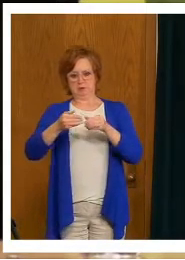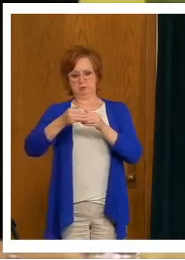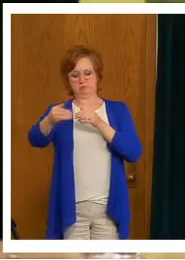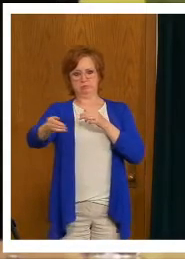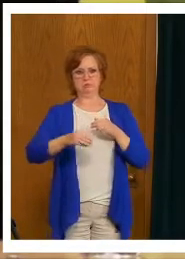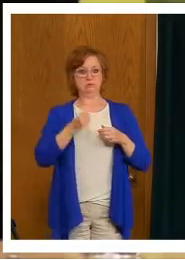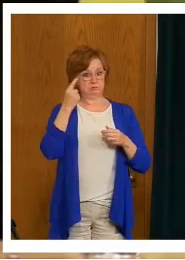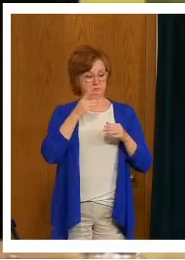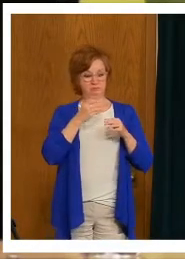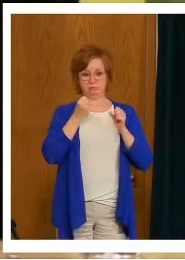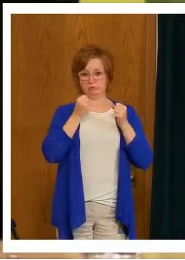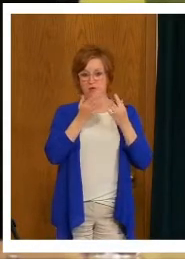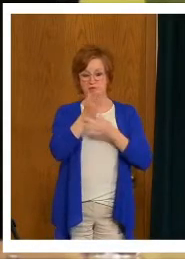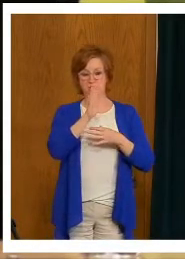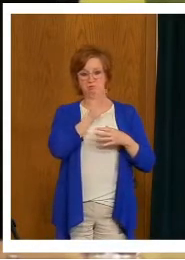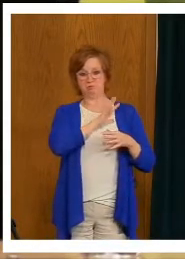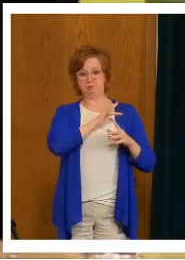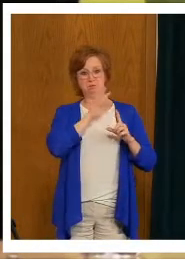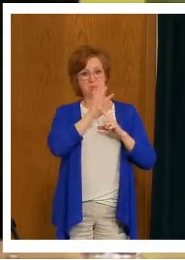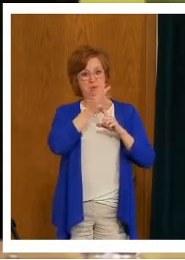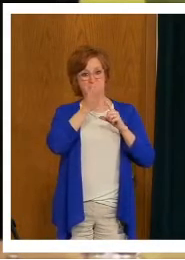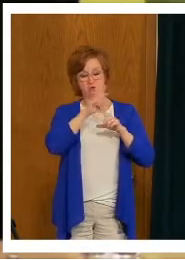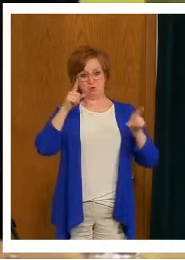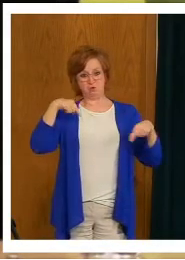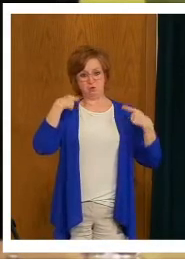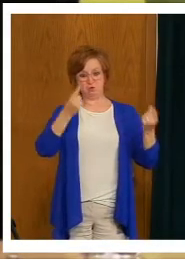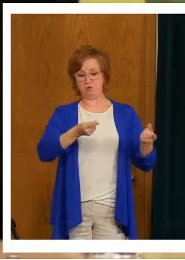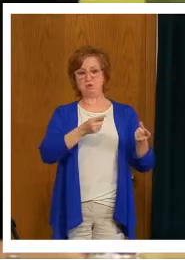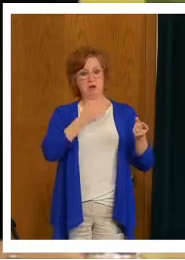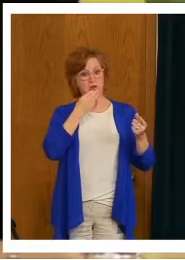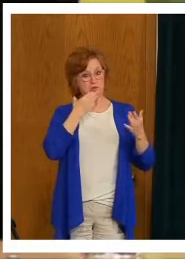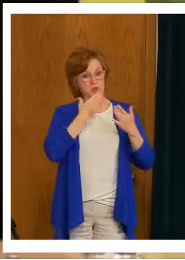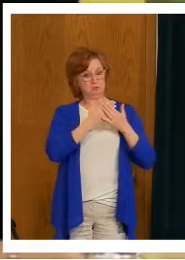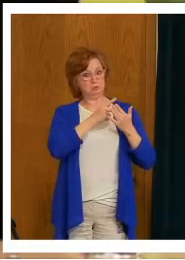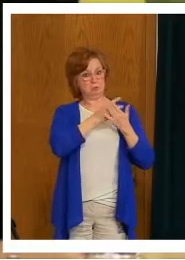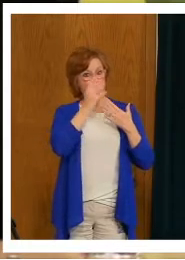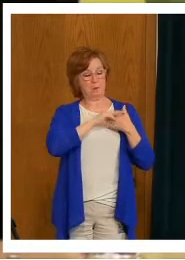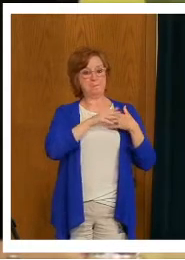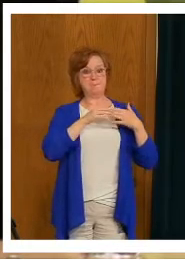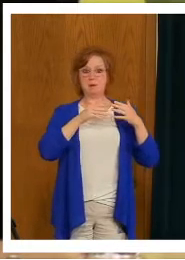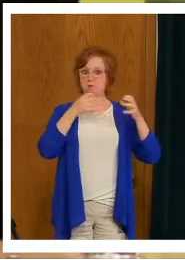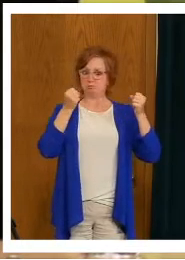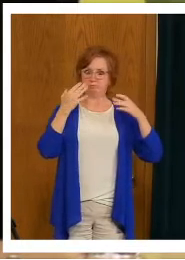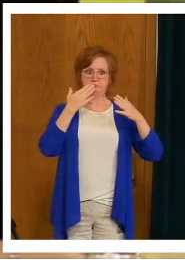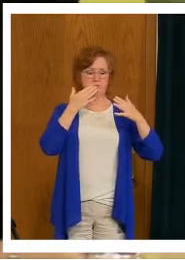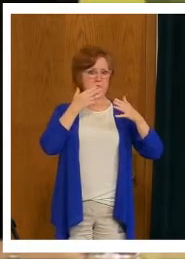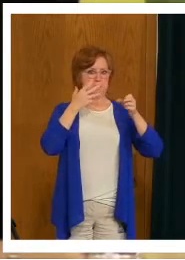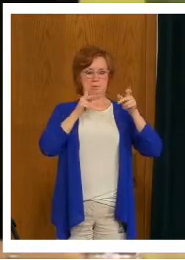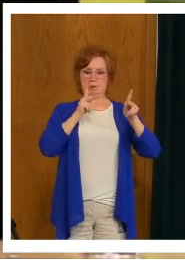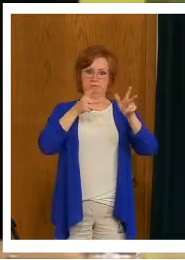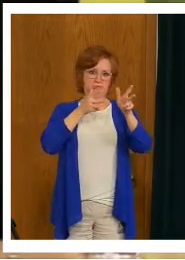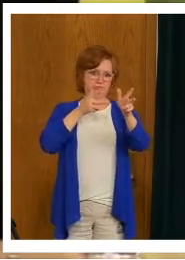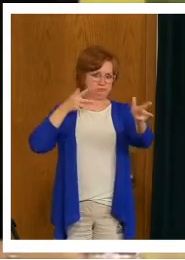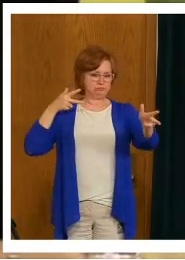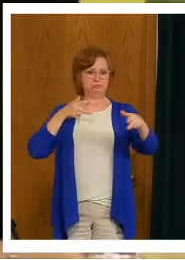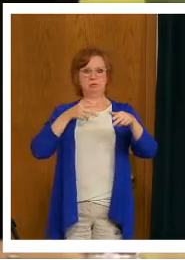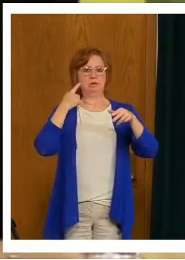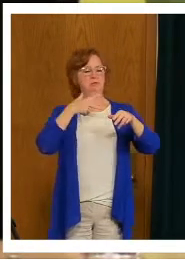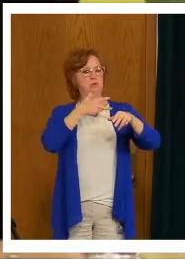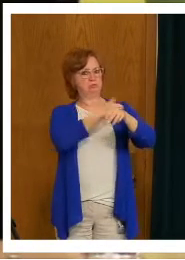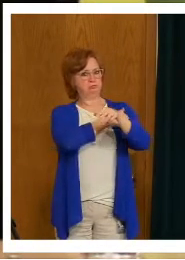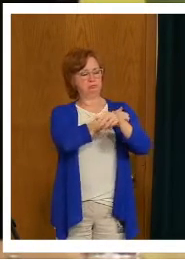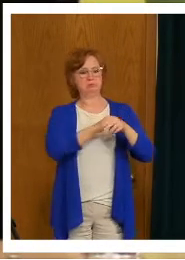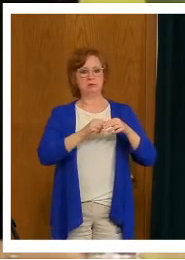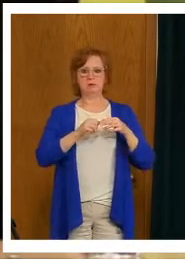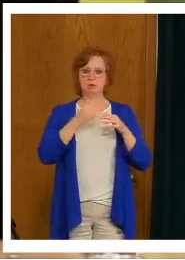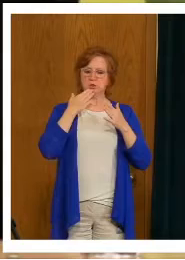us to be very effective in getting thousands of people vaccinated each and every day that they're open. And our goal is to keep the drive-throughs operating as